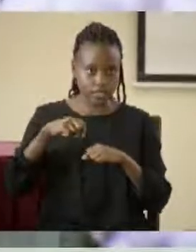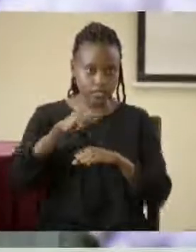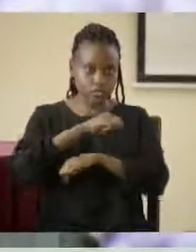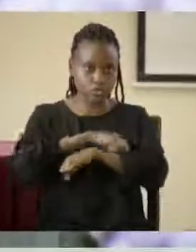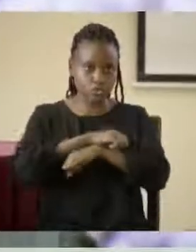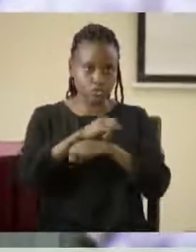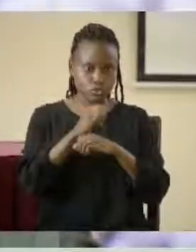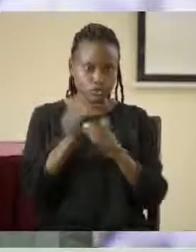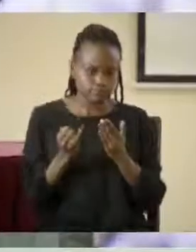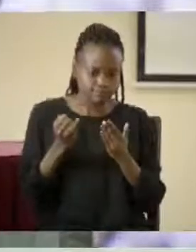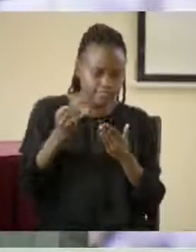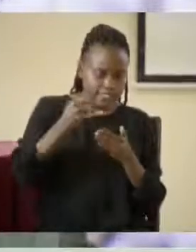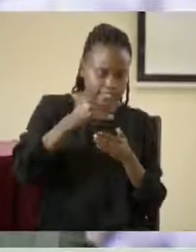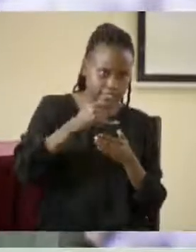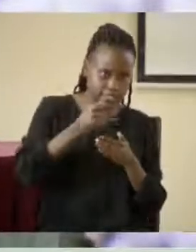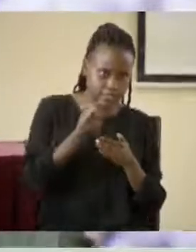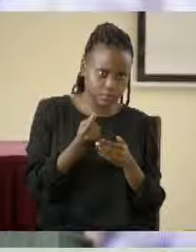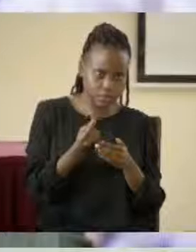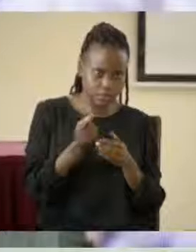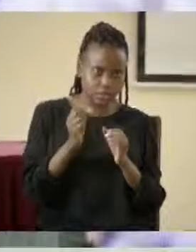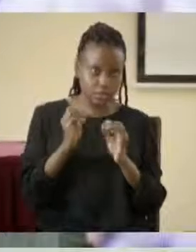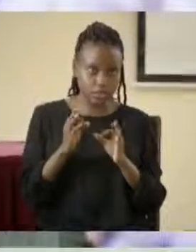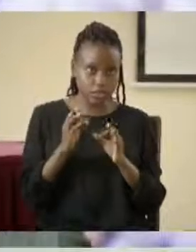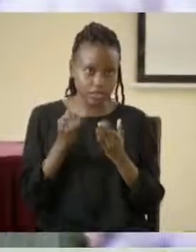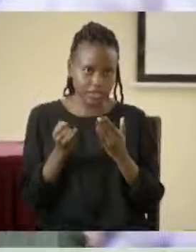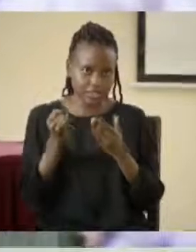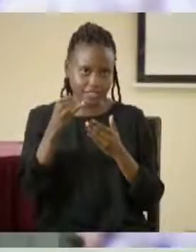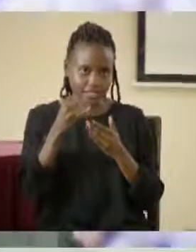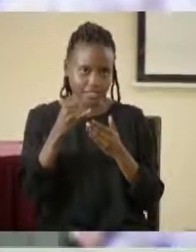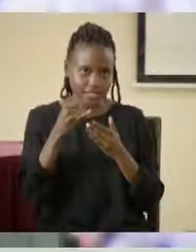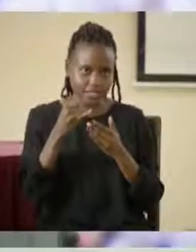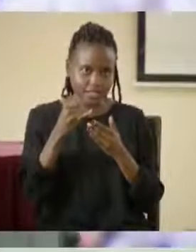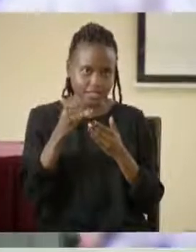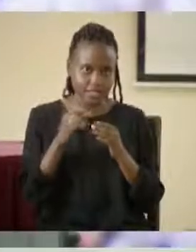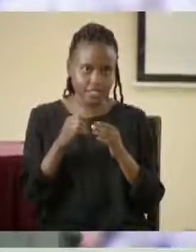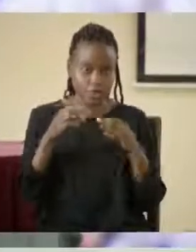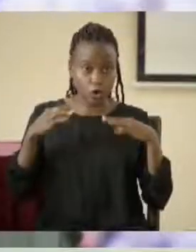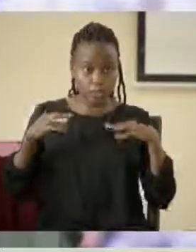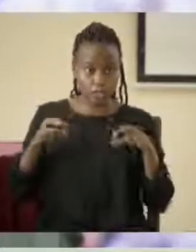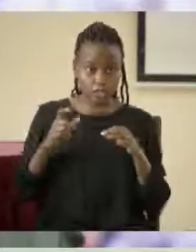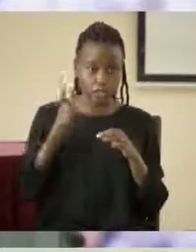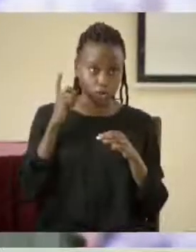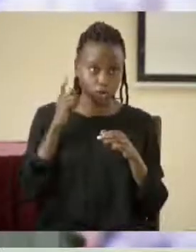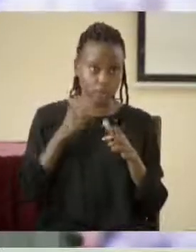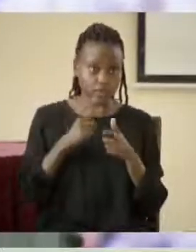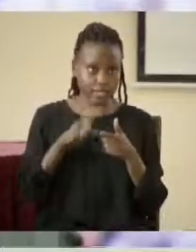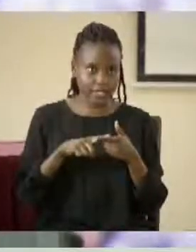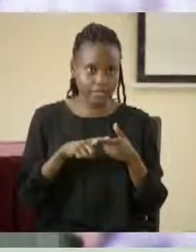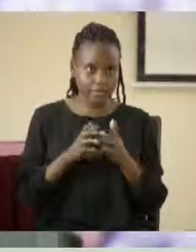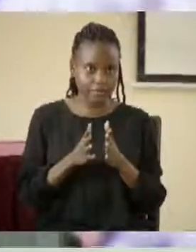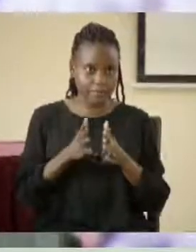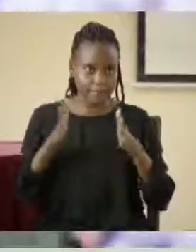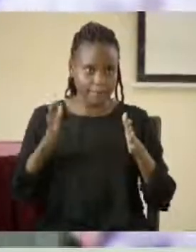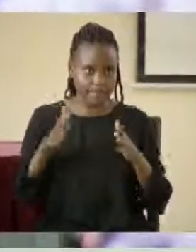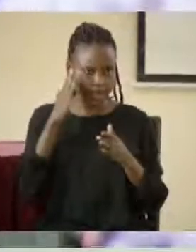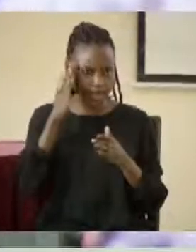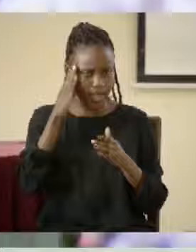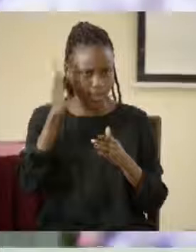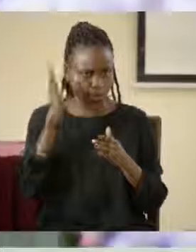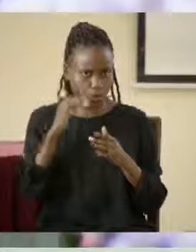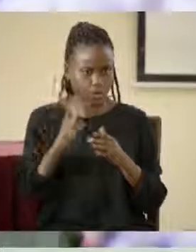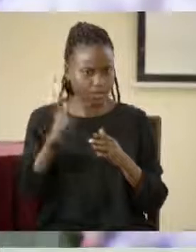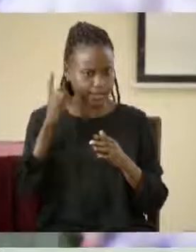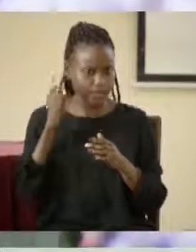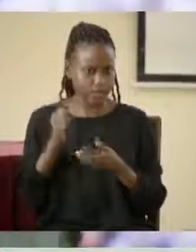So if your niche is commercial law, then let us have a very vibrant commercial law legal